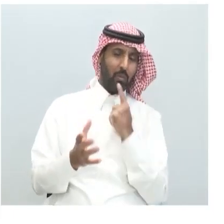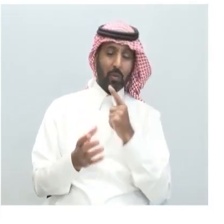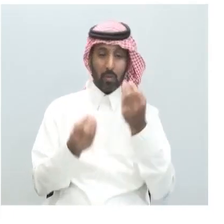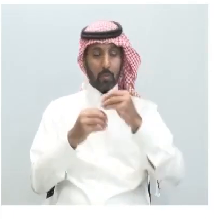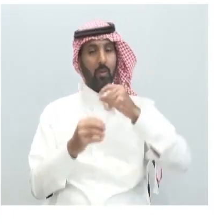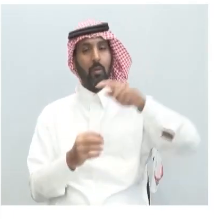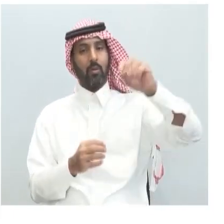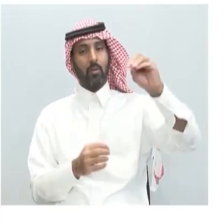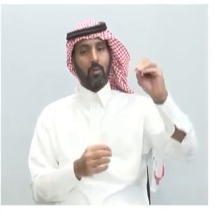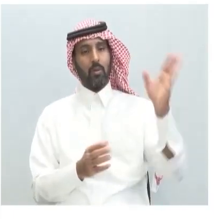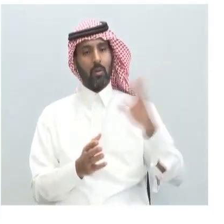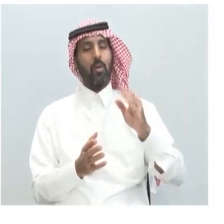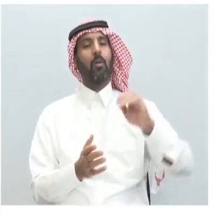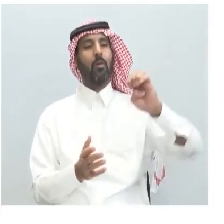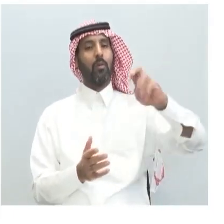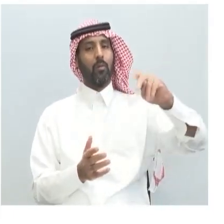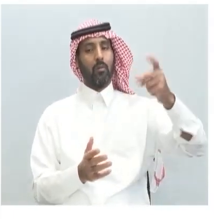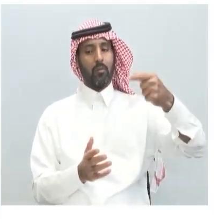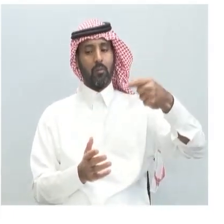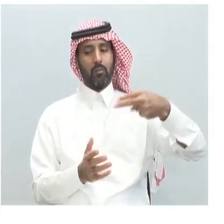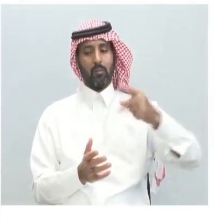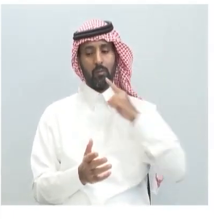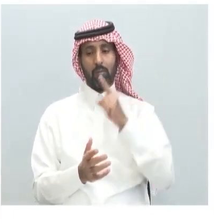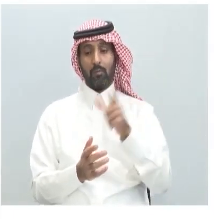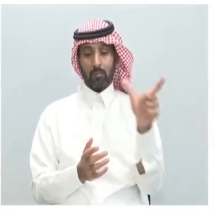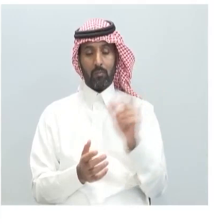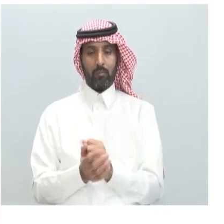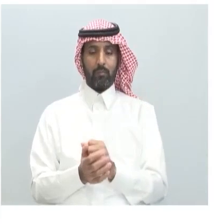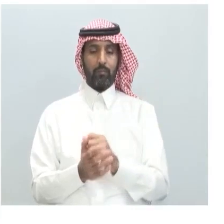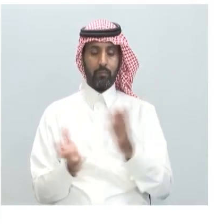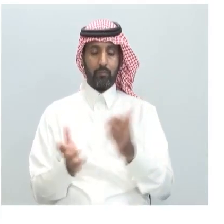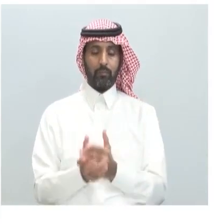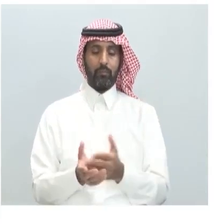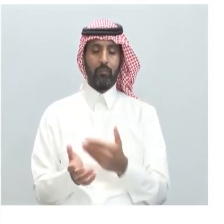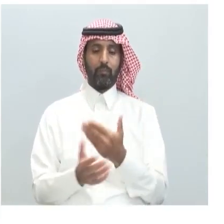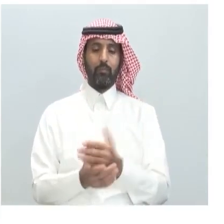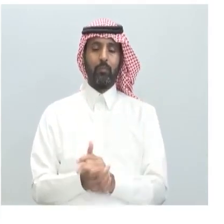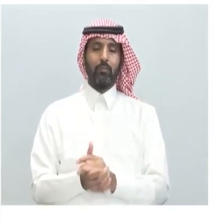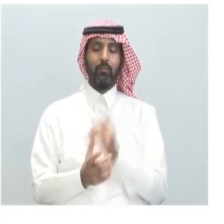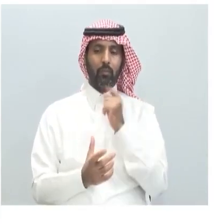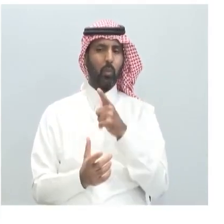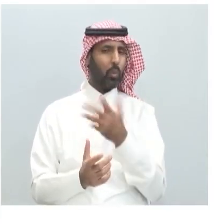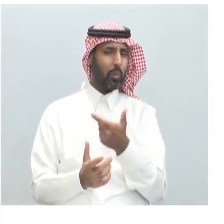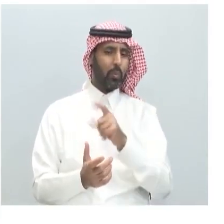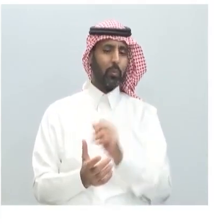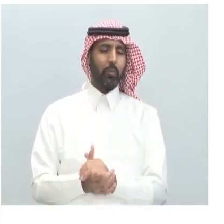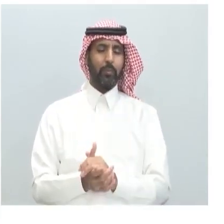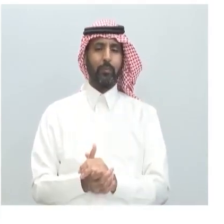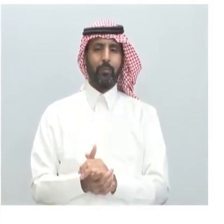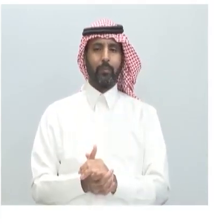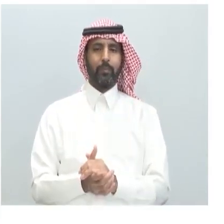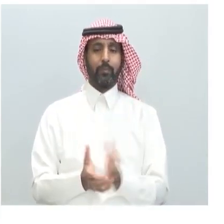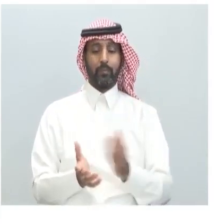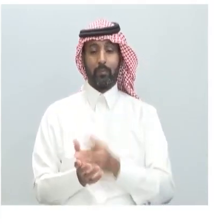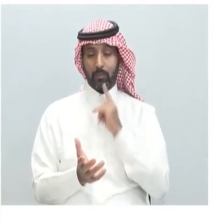enough. So look at the picture, page here, 33. Use multiple adjectives. Then give your opinion using 2 and